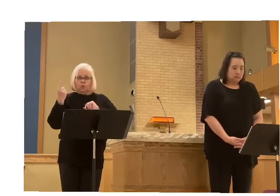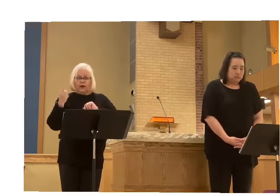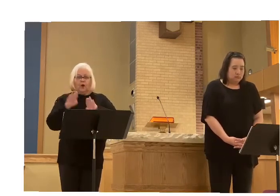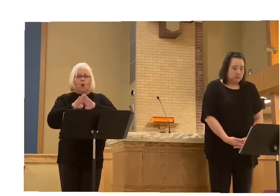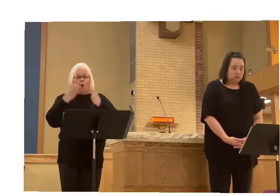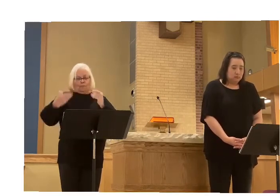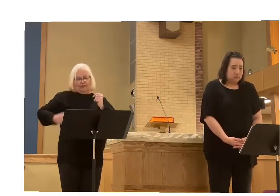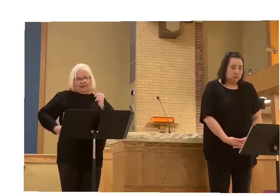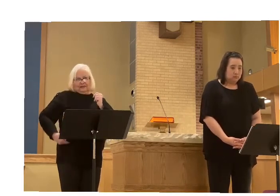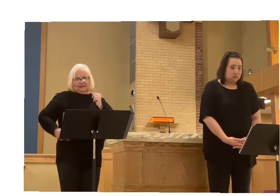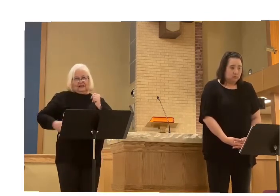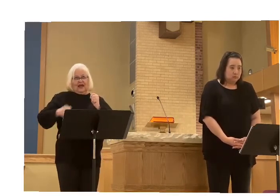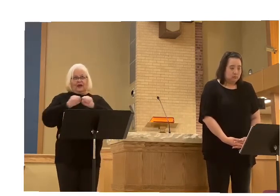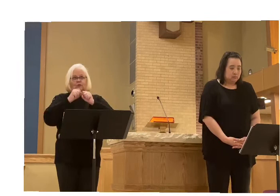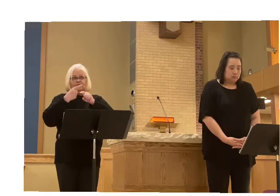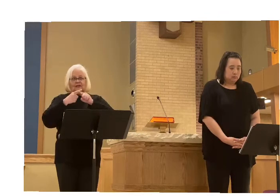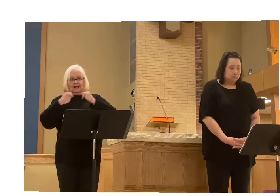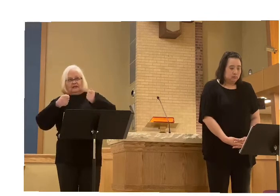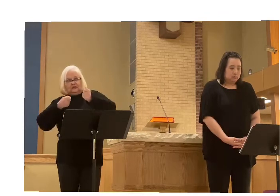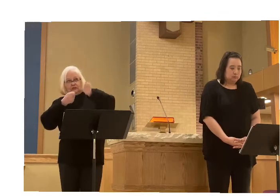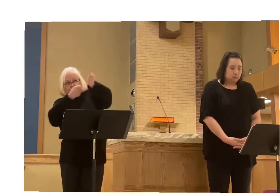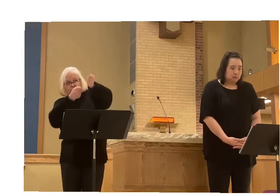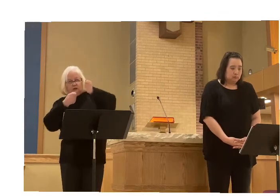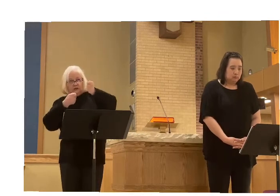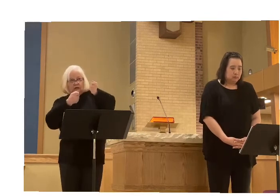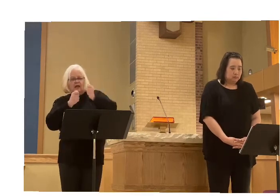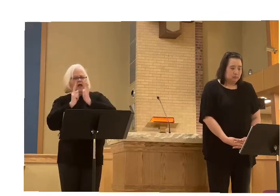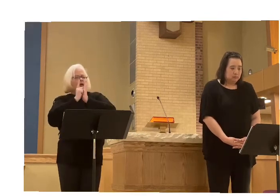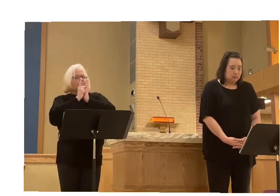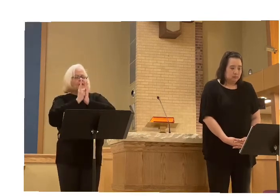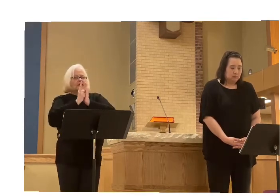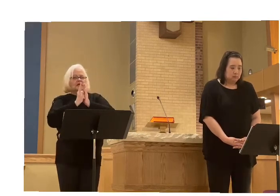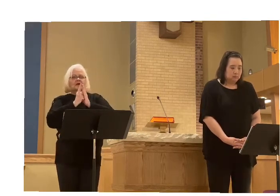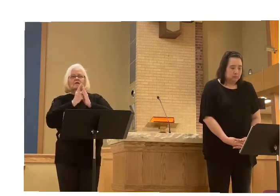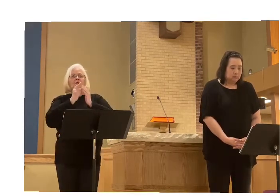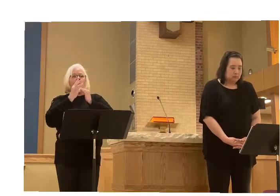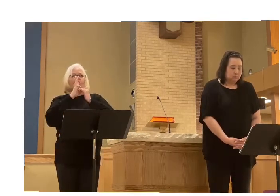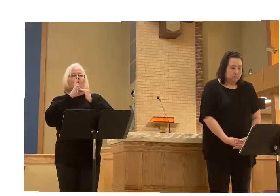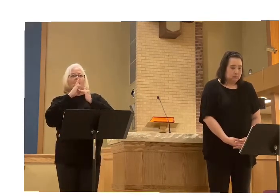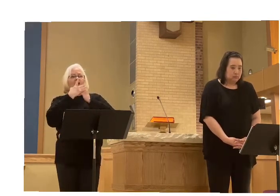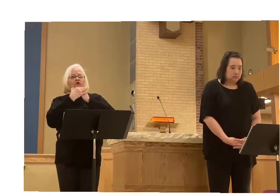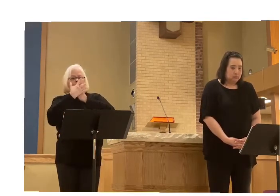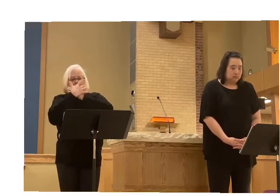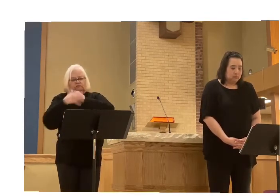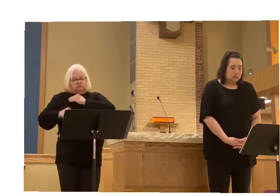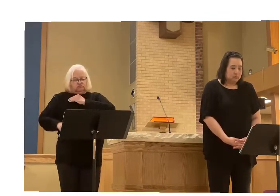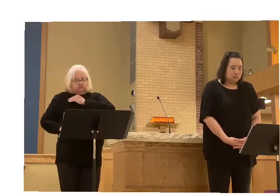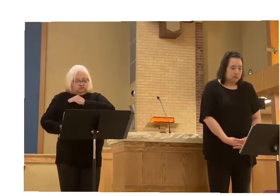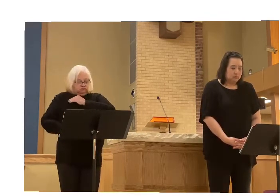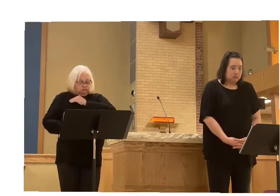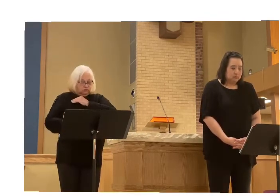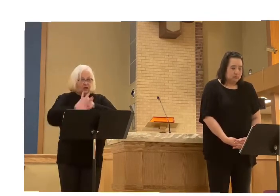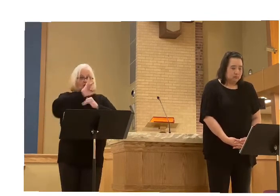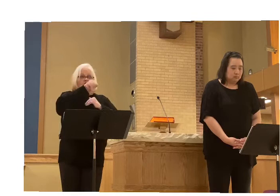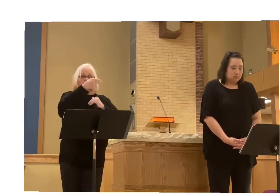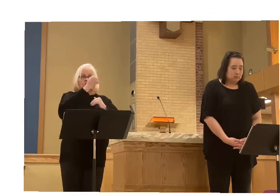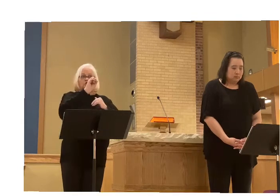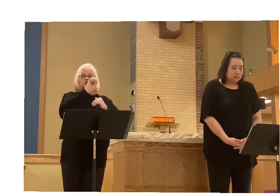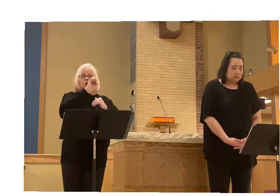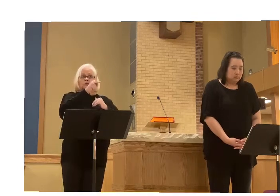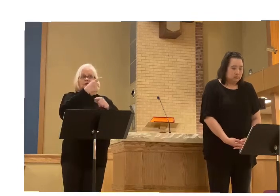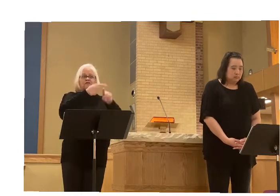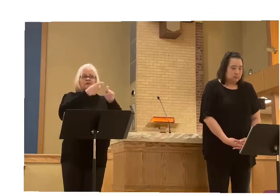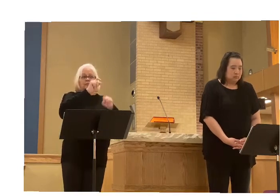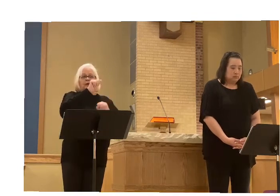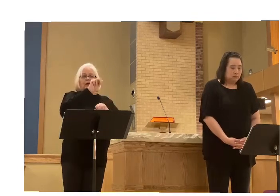his side with a lance, and immediately there came out blood and water. Joseph of Arimathea, because